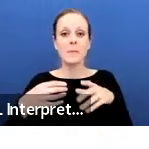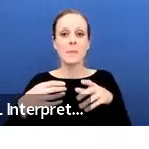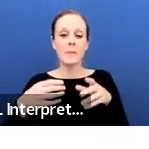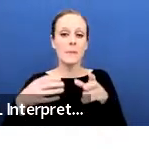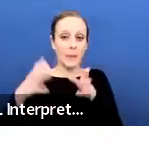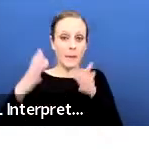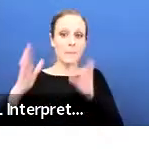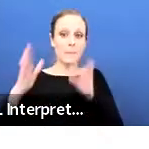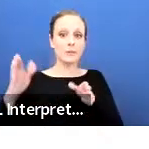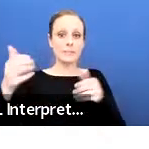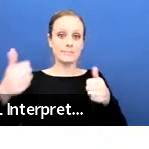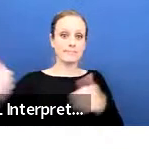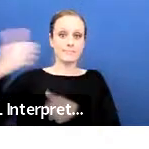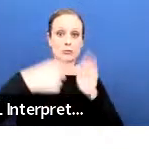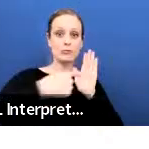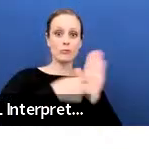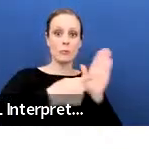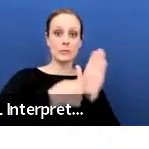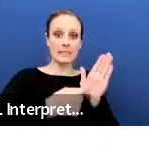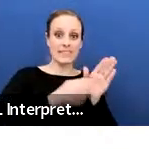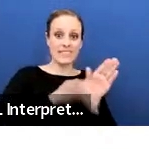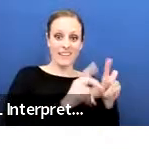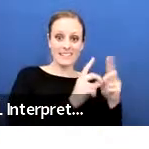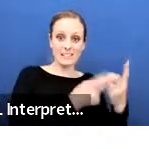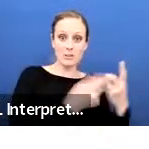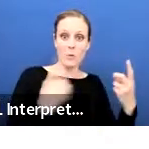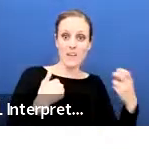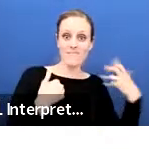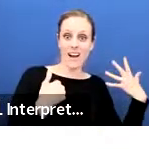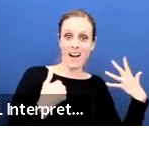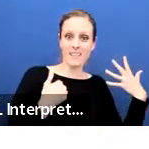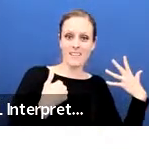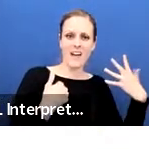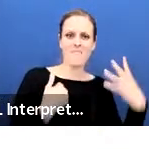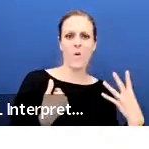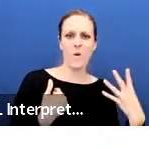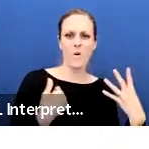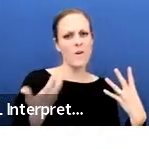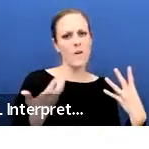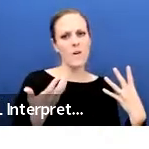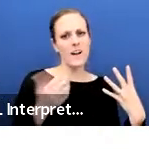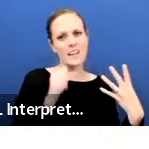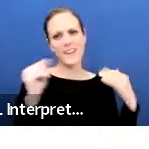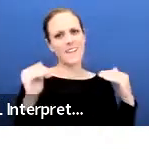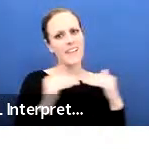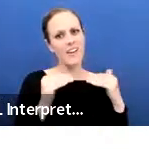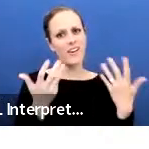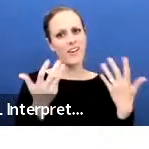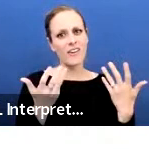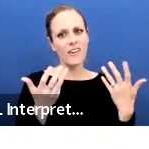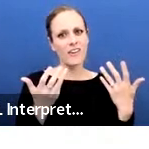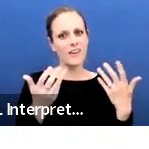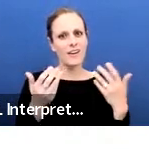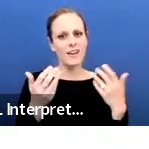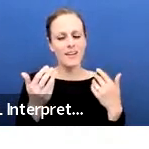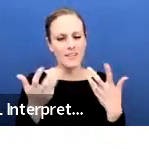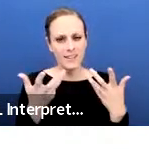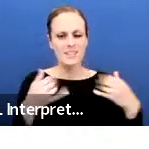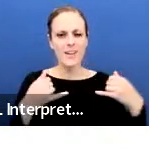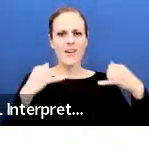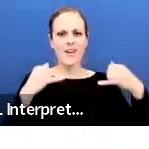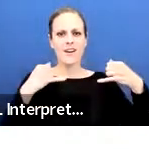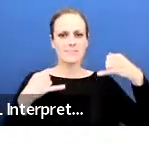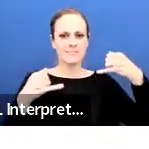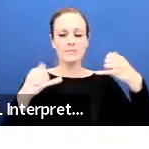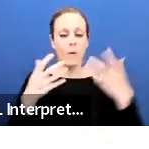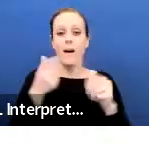so that's not a fair way to be represented. And so what happens